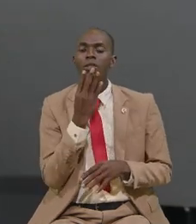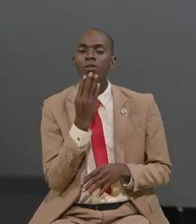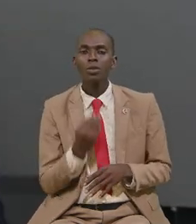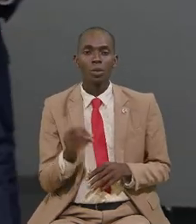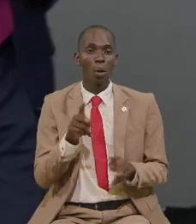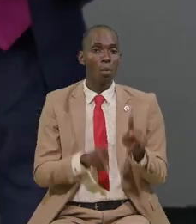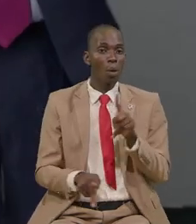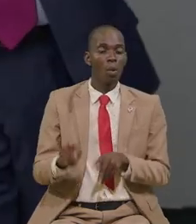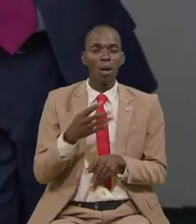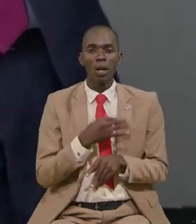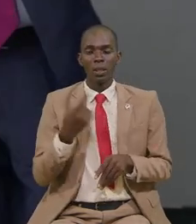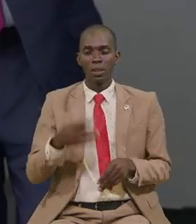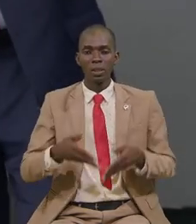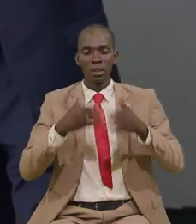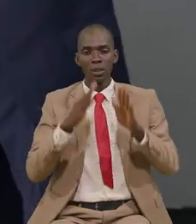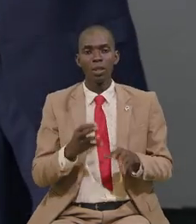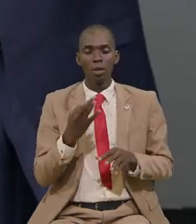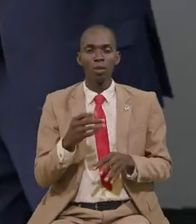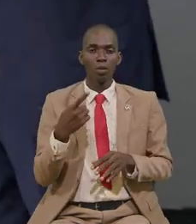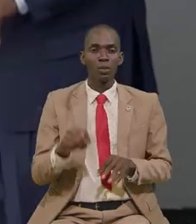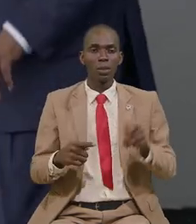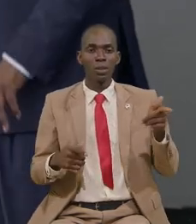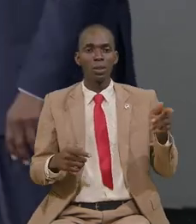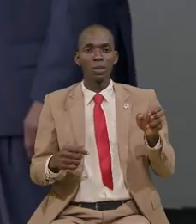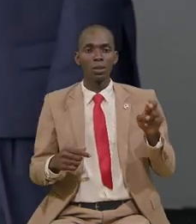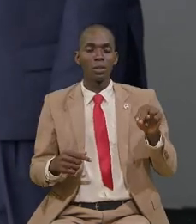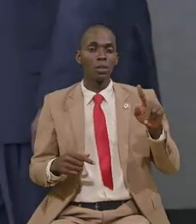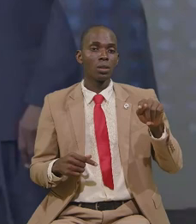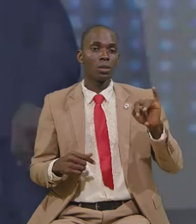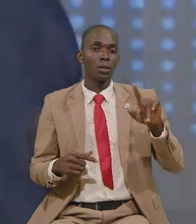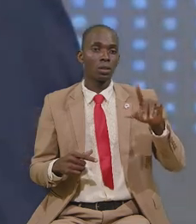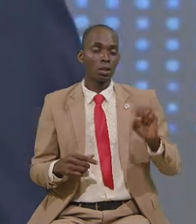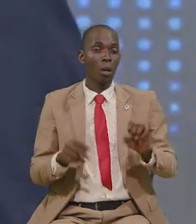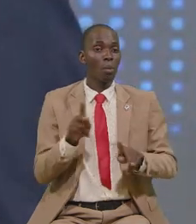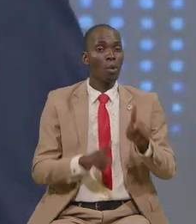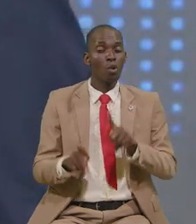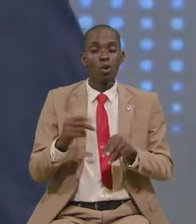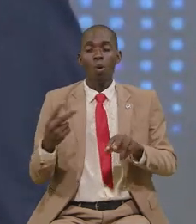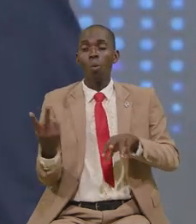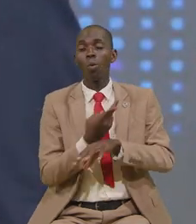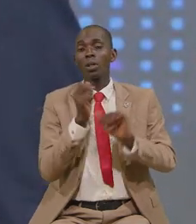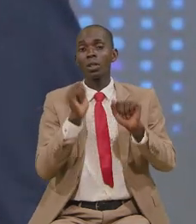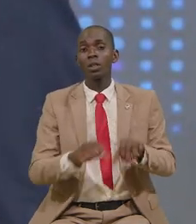of the Gentile people, the worst they could do is to nail a person.